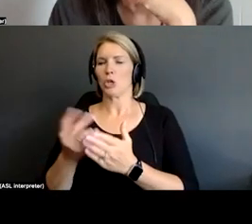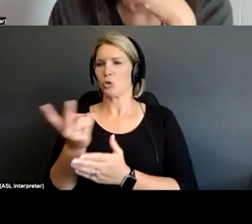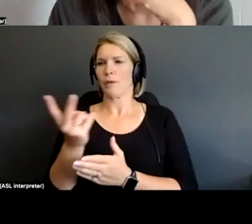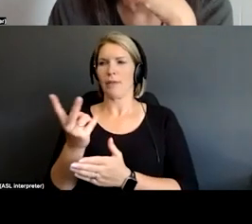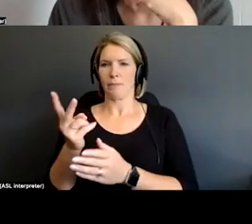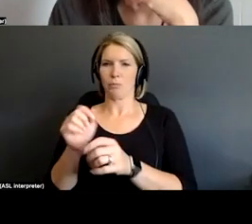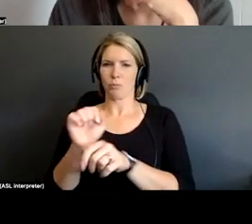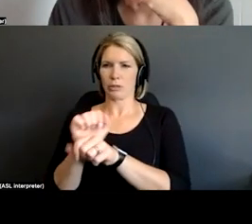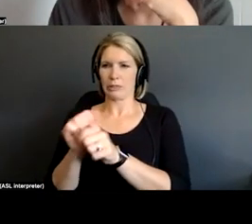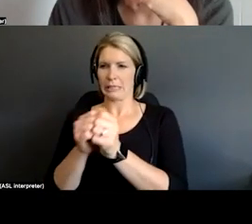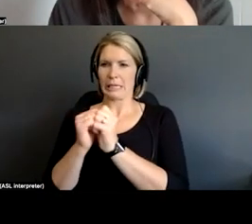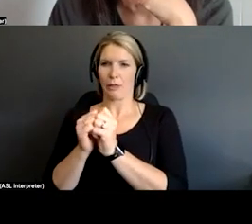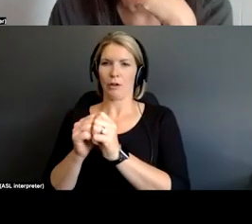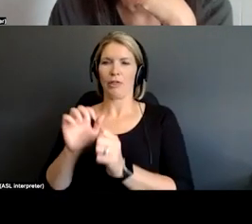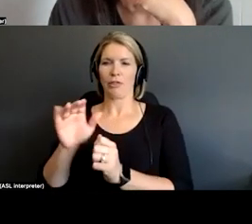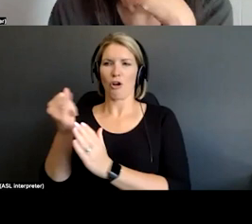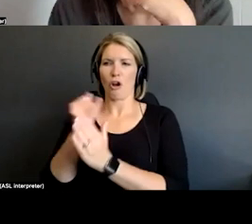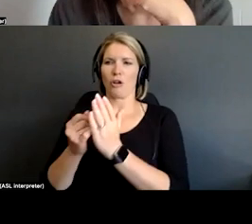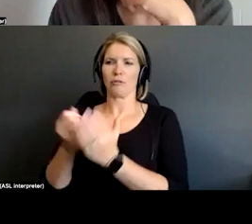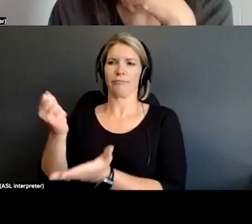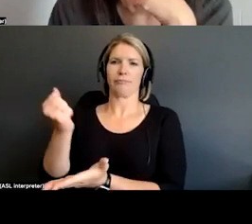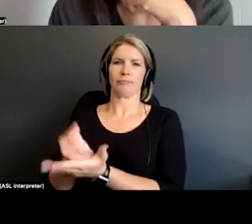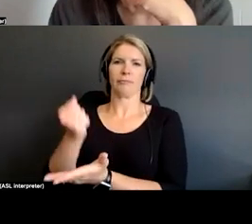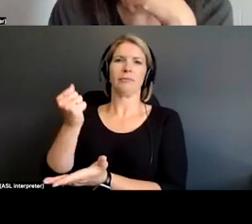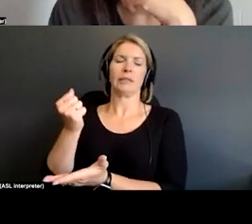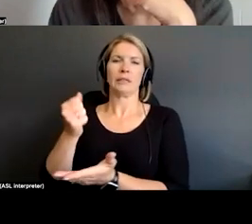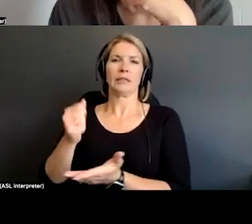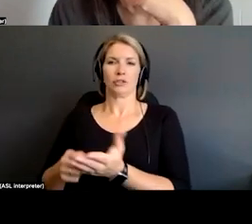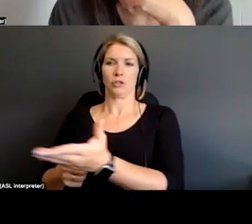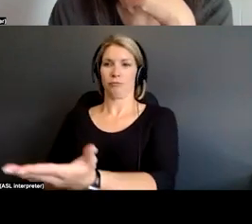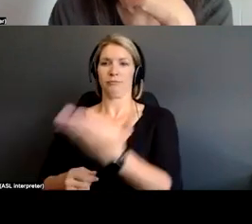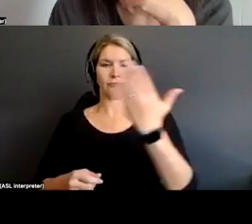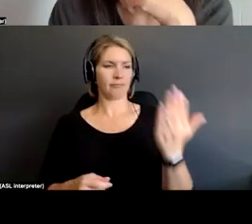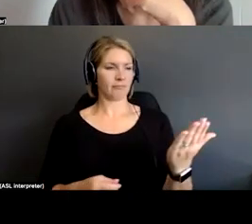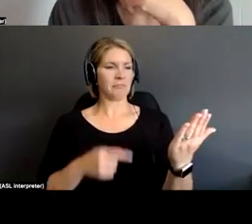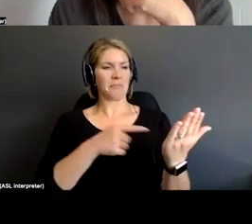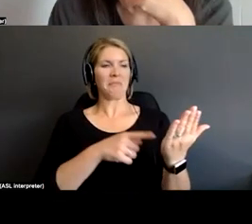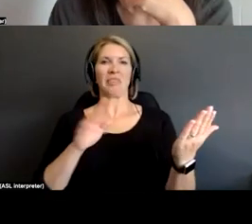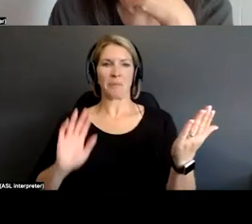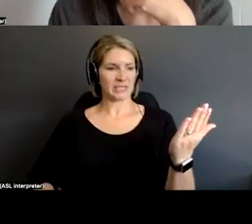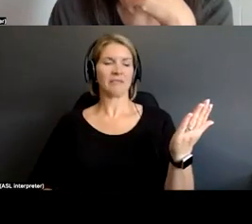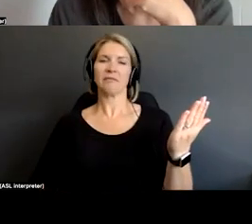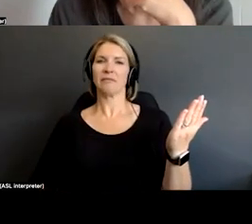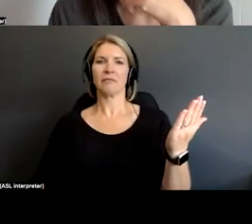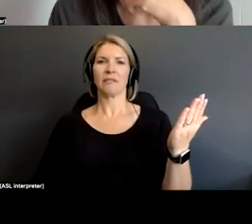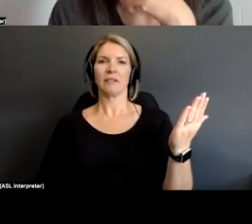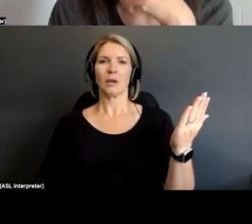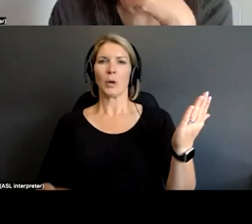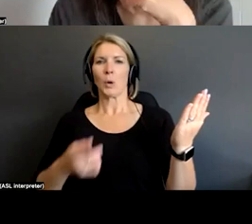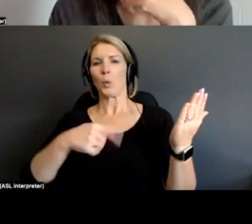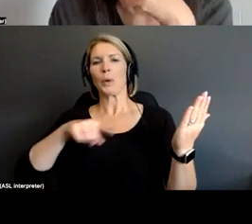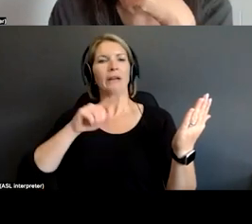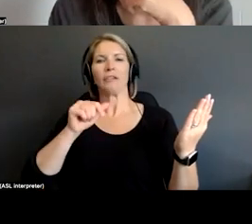together. So when it came, that was kind of the done deal. That was what we were working with, and we were off. And I think it's such an